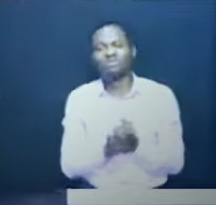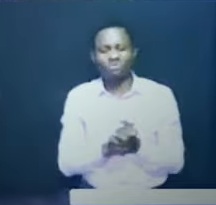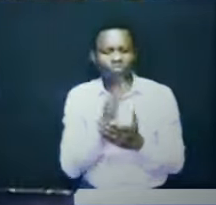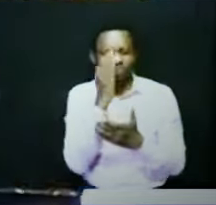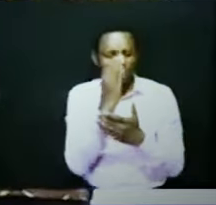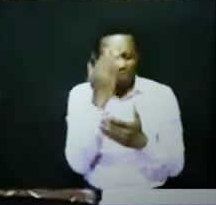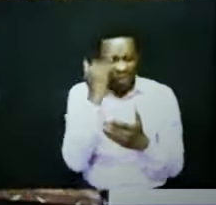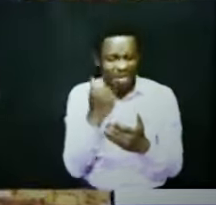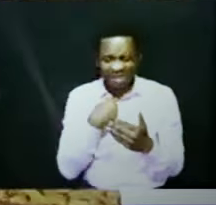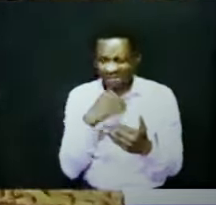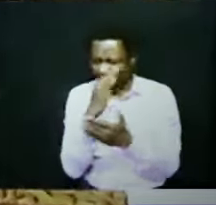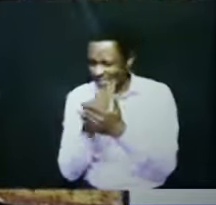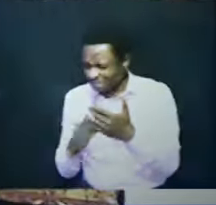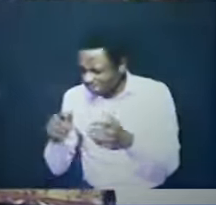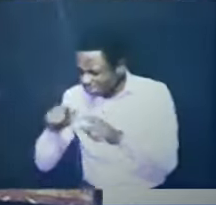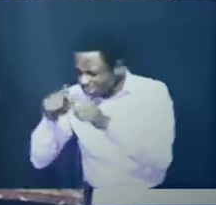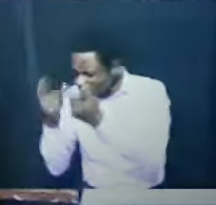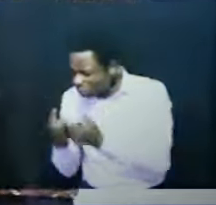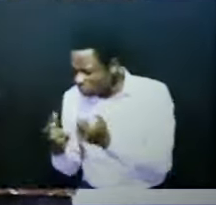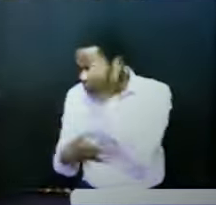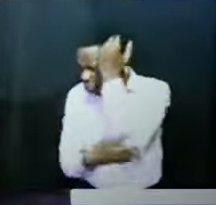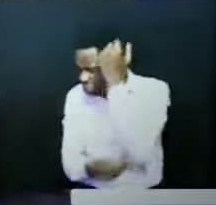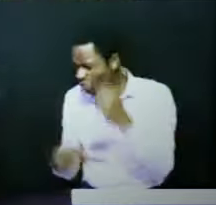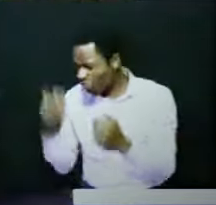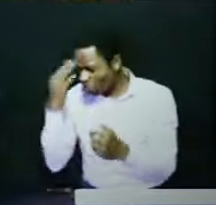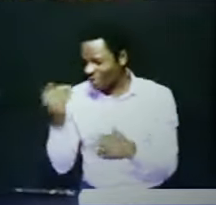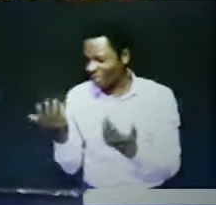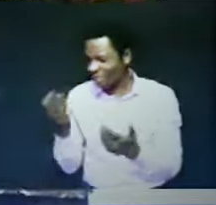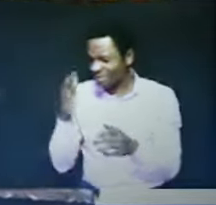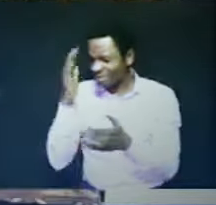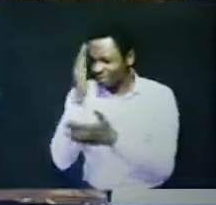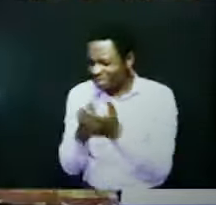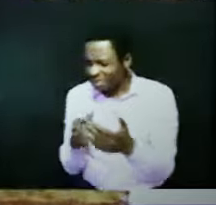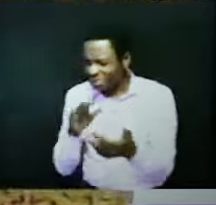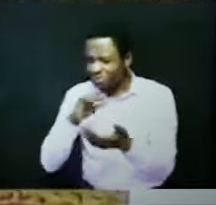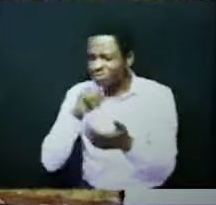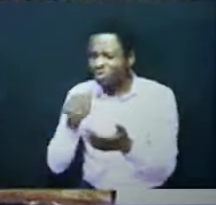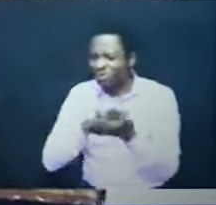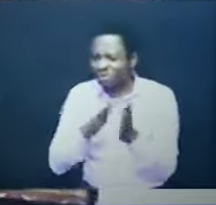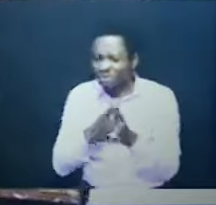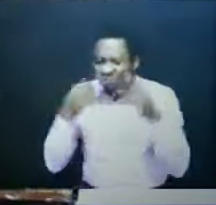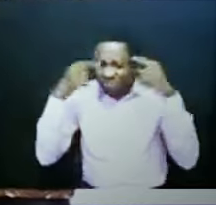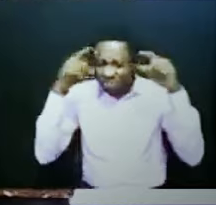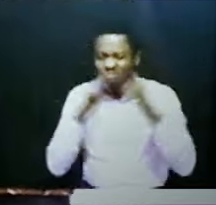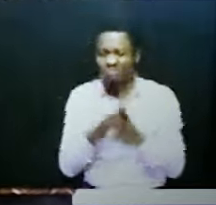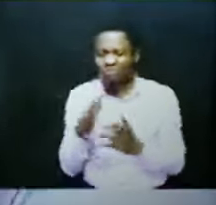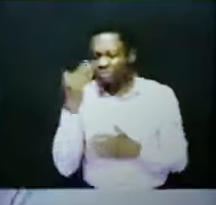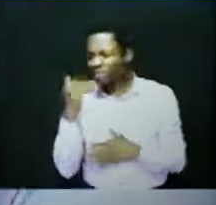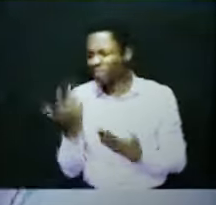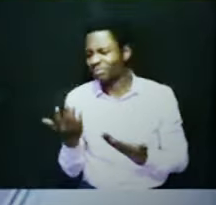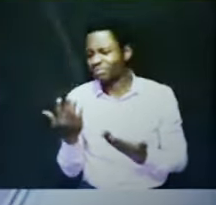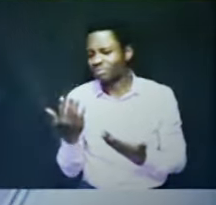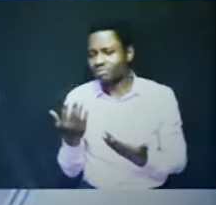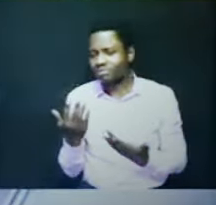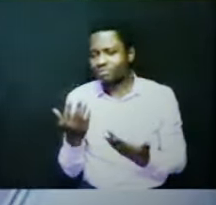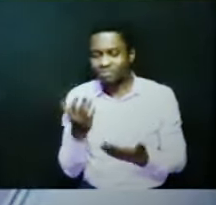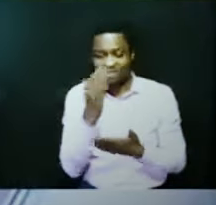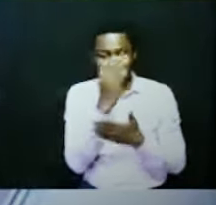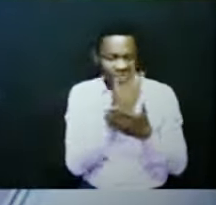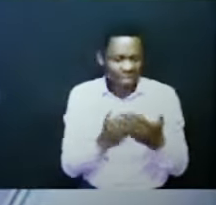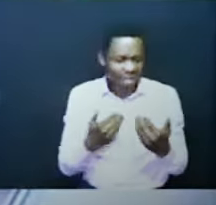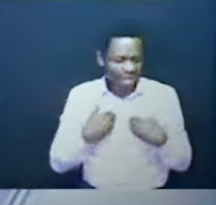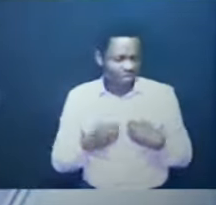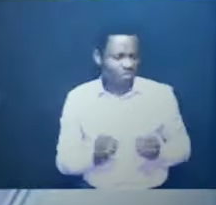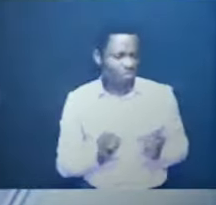poor? Why are some not making it? Some even have opportunities, but they will not exert